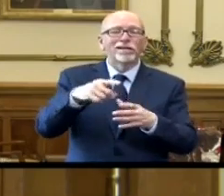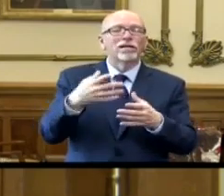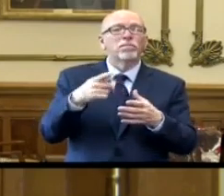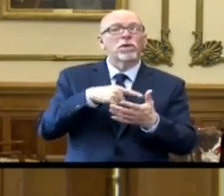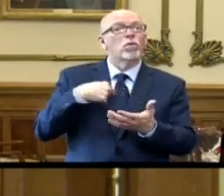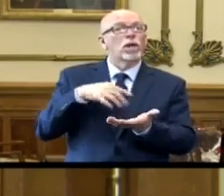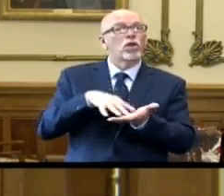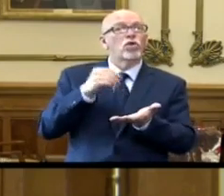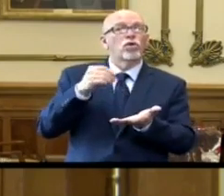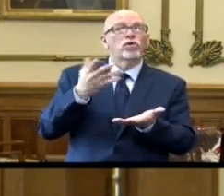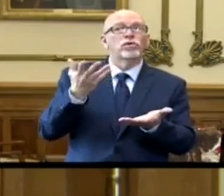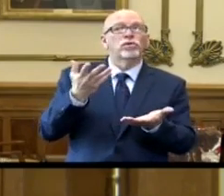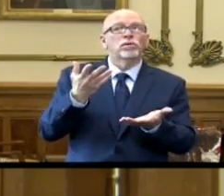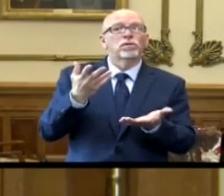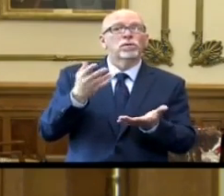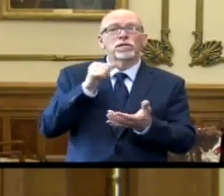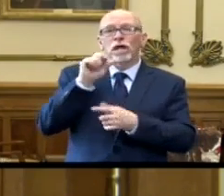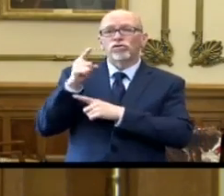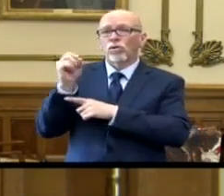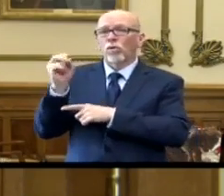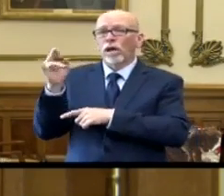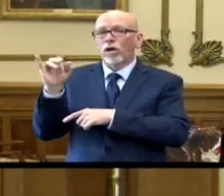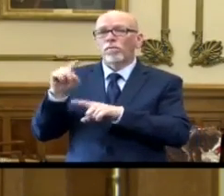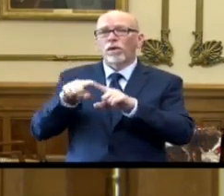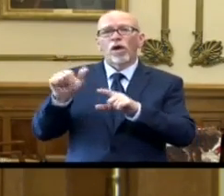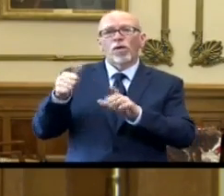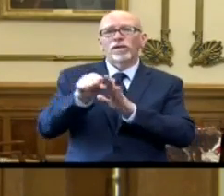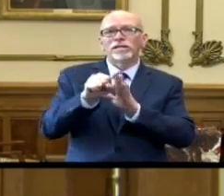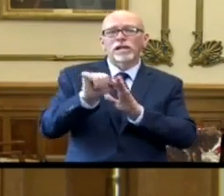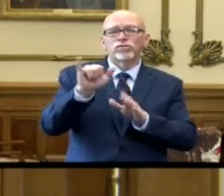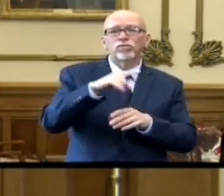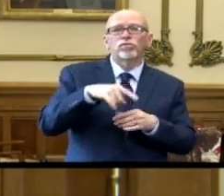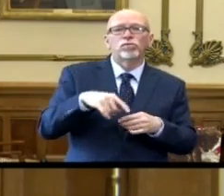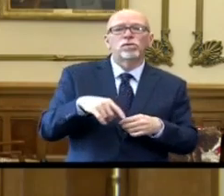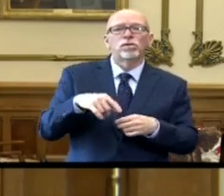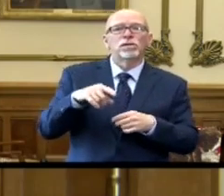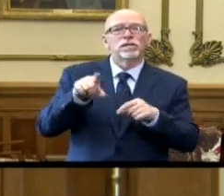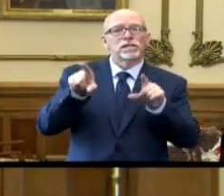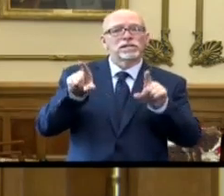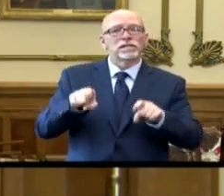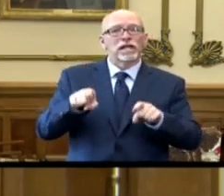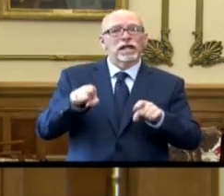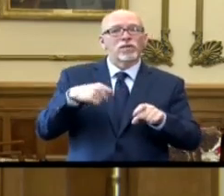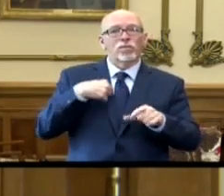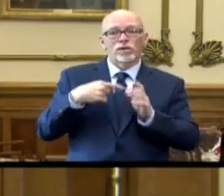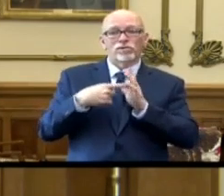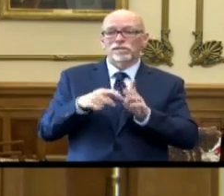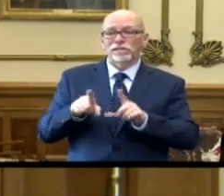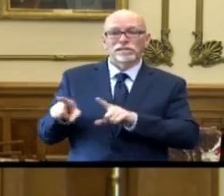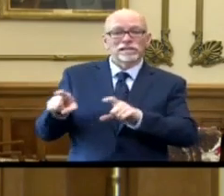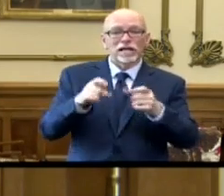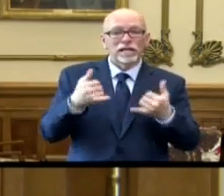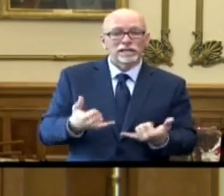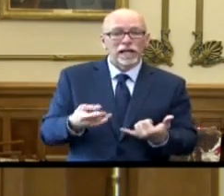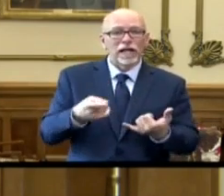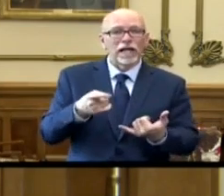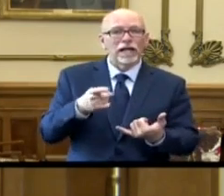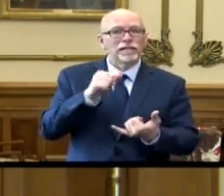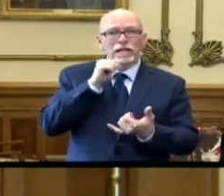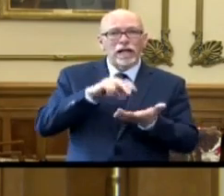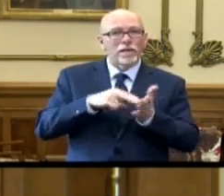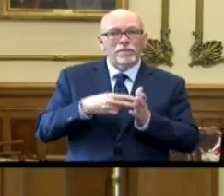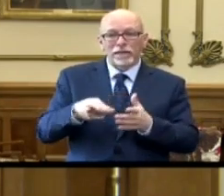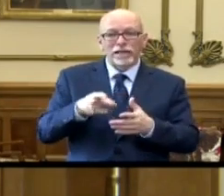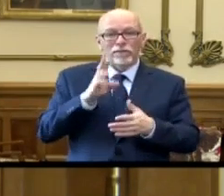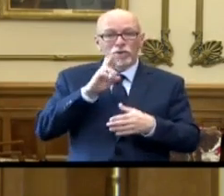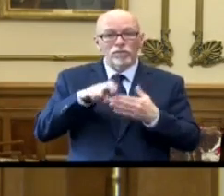not just Ohio, but other surrounding states is the test is just one piece of it, but it's not the whole package to